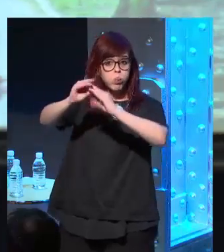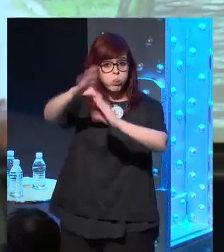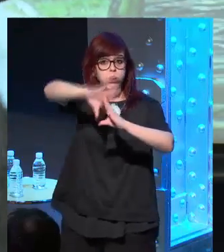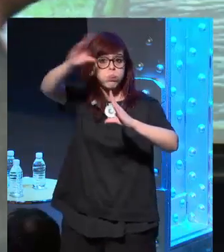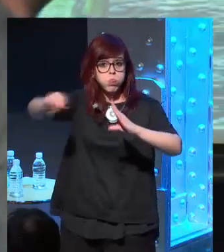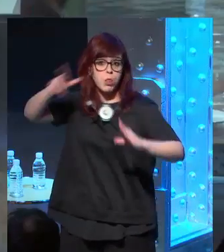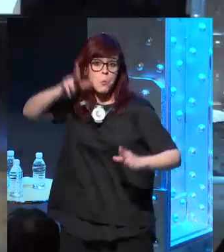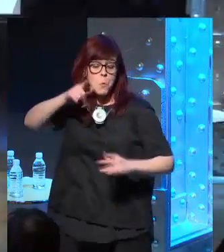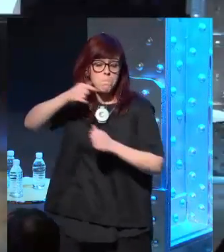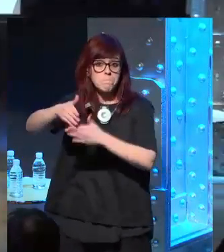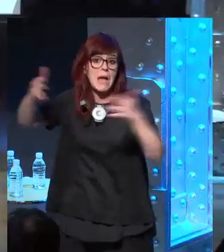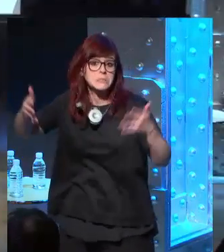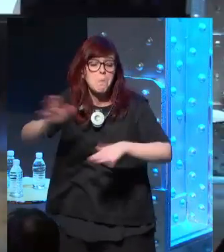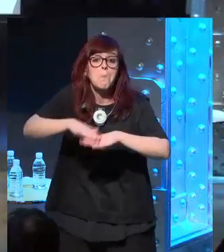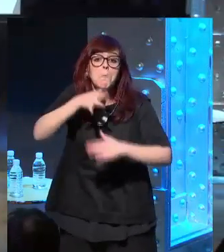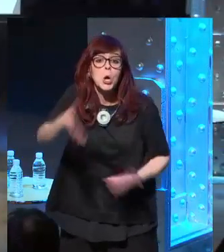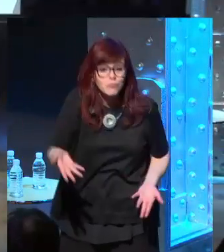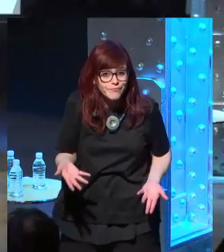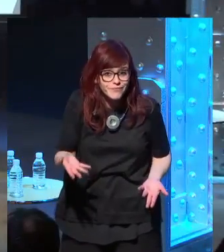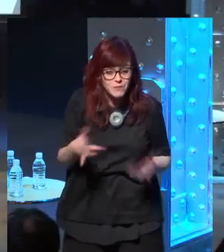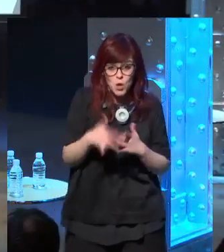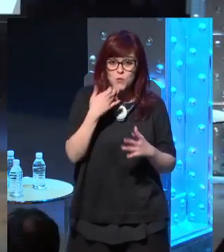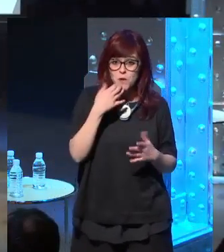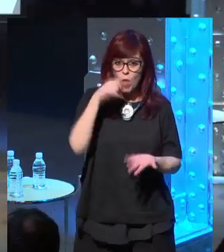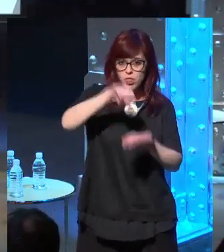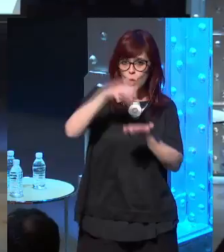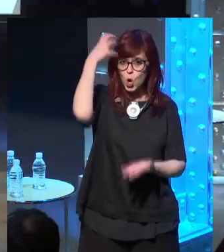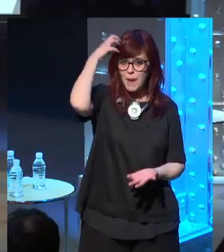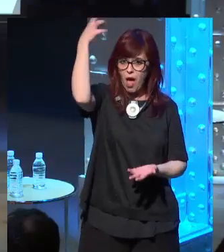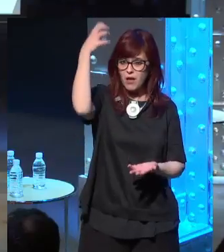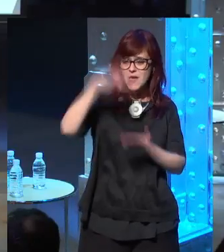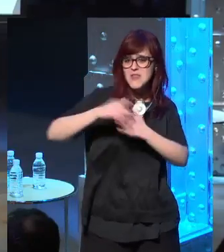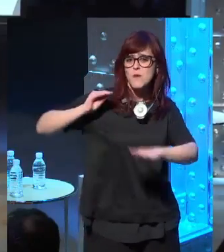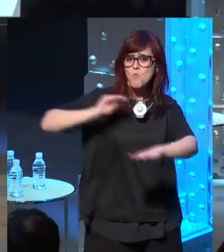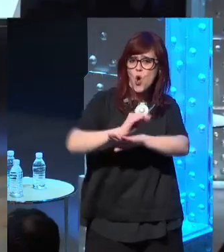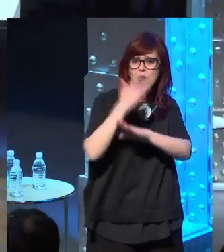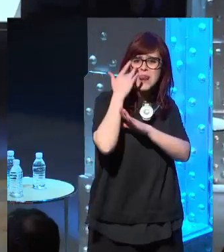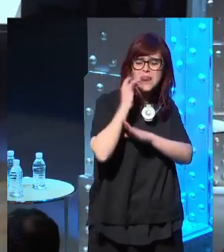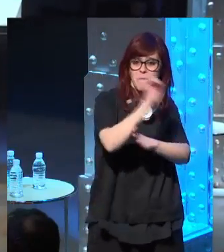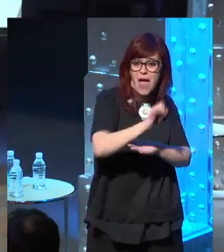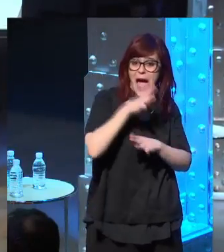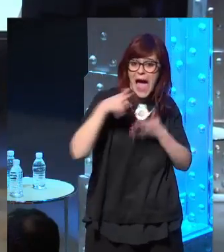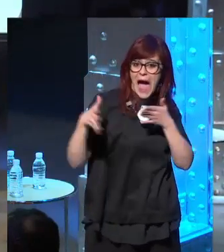example, in Copenhagen, there's been a lot of investment in cleaning up the water in the